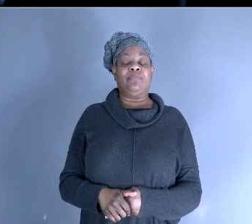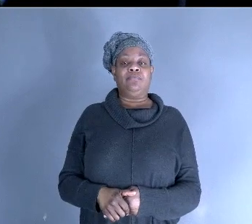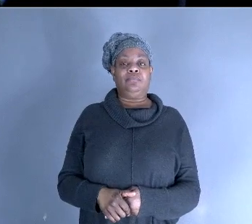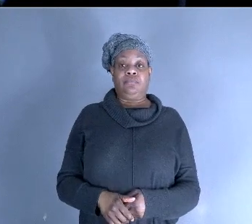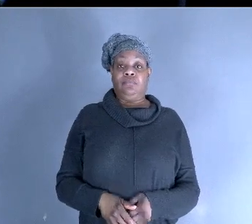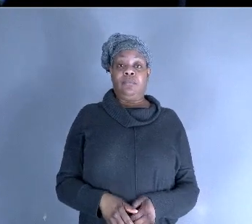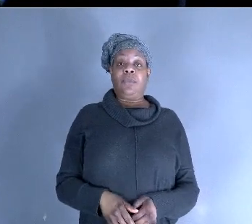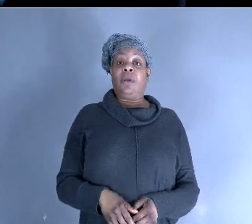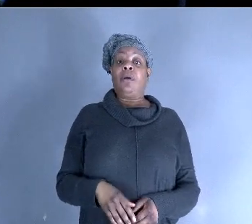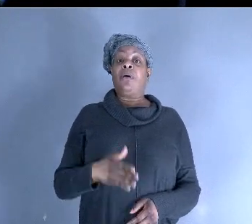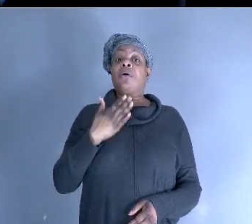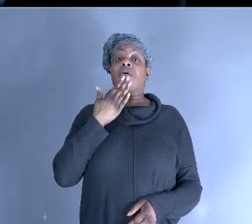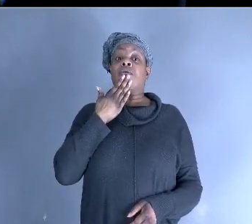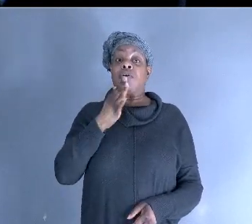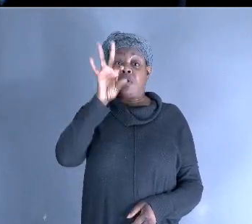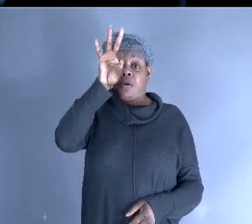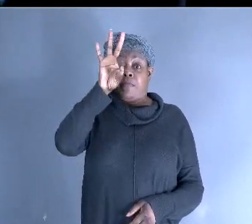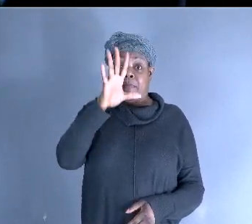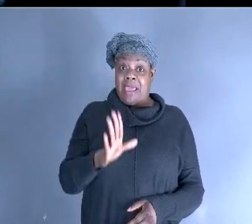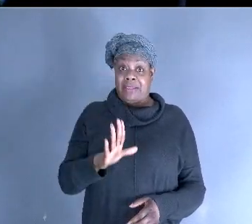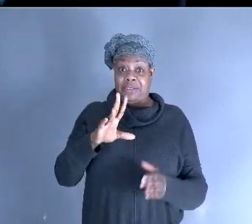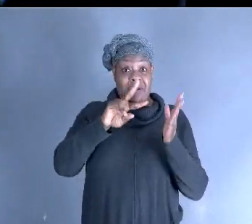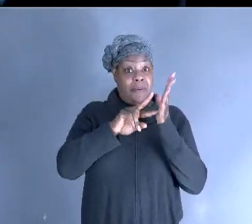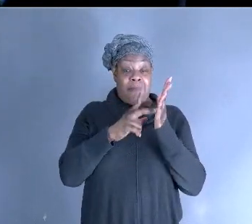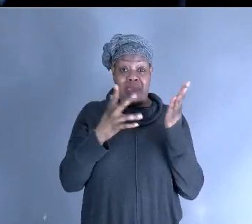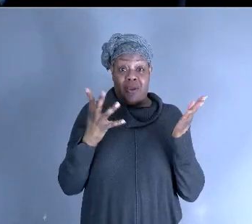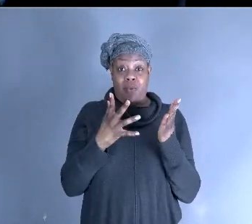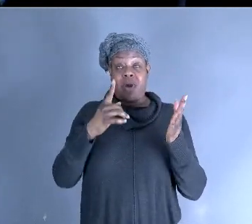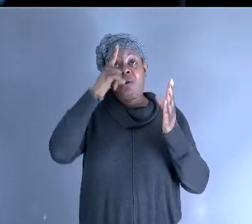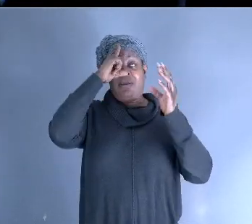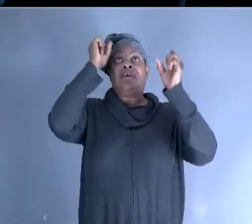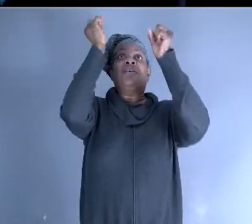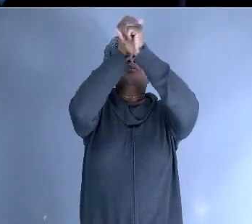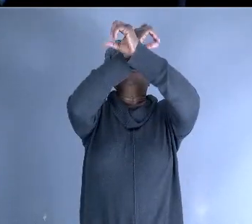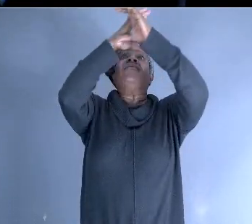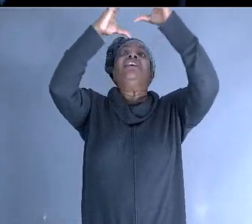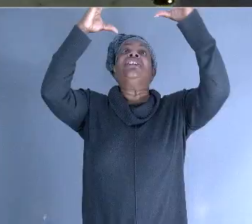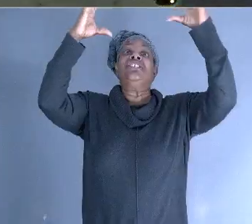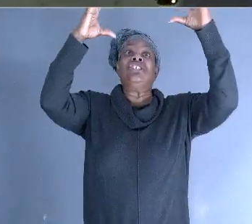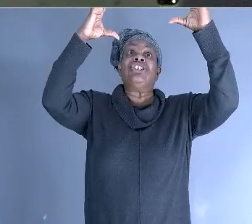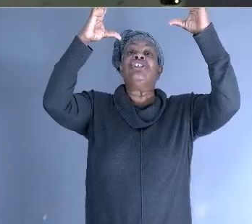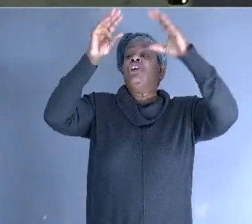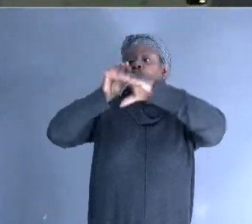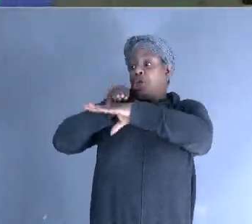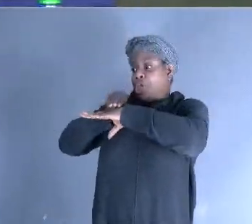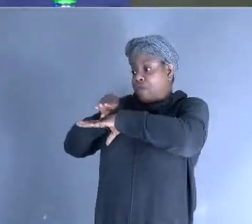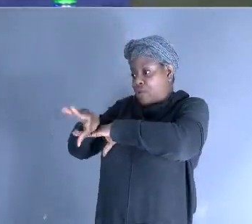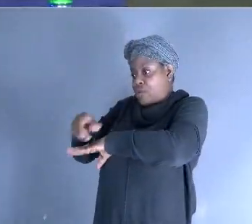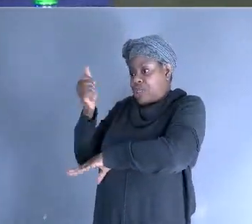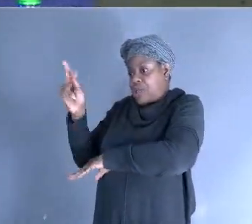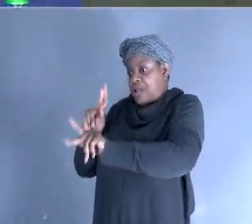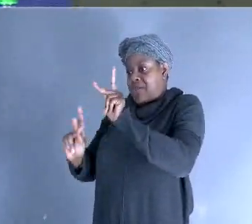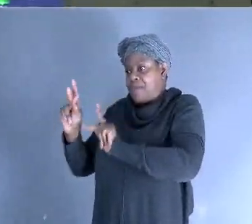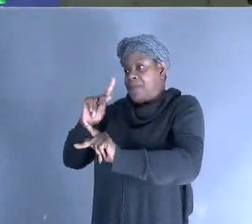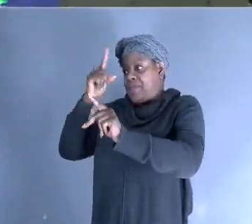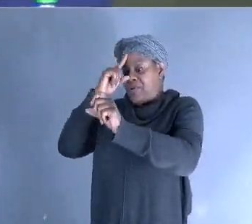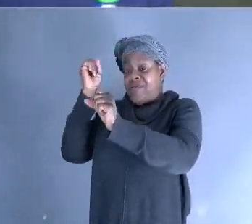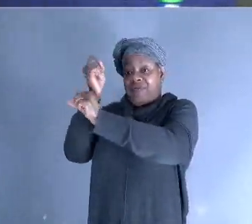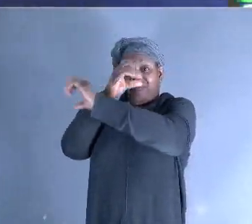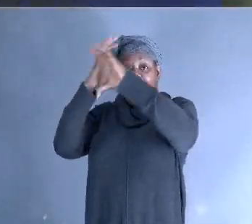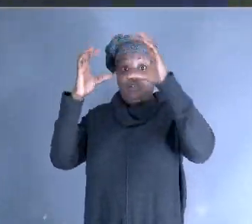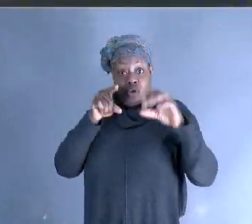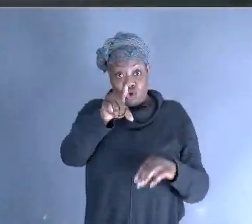visionary that leads other visionaries how many visionaries do I have out there? how many